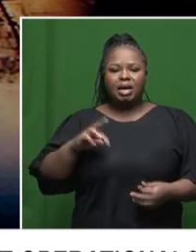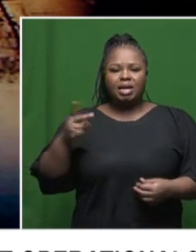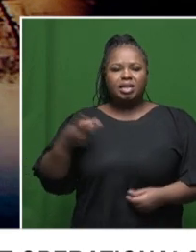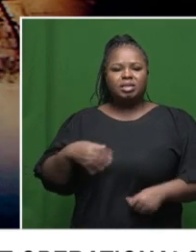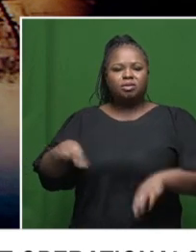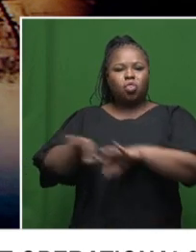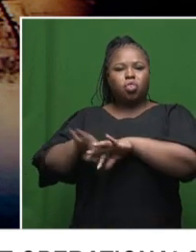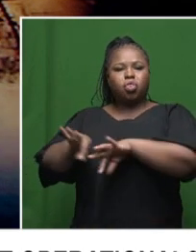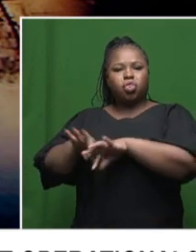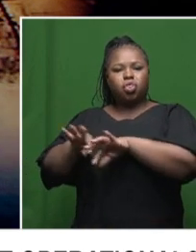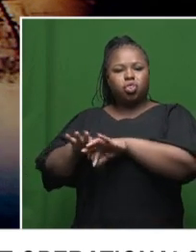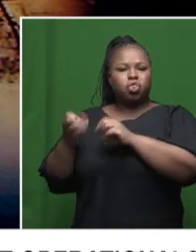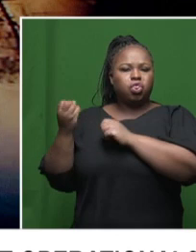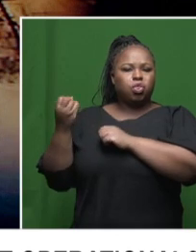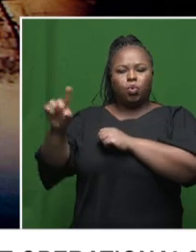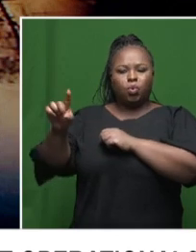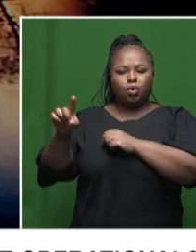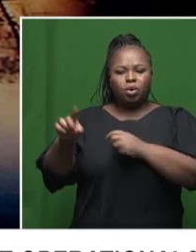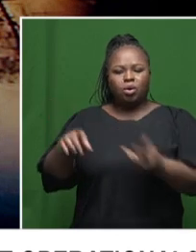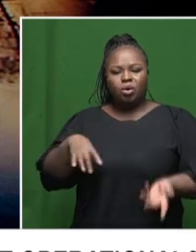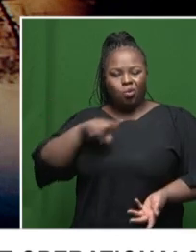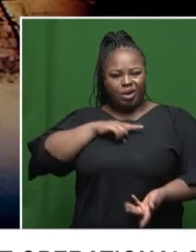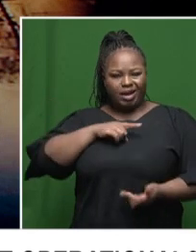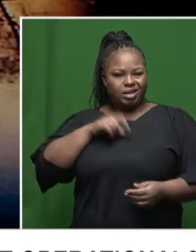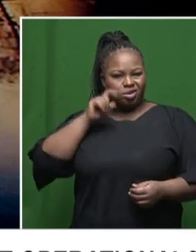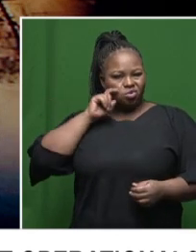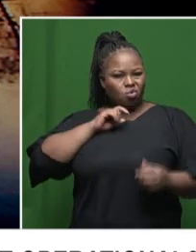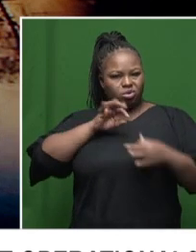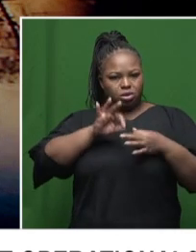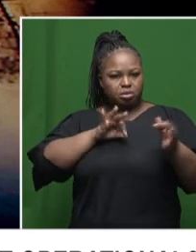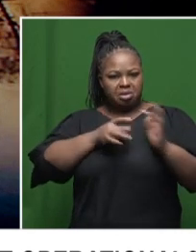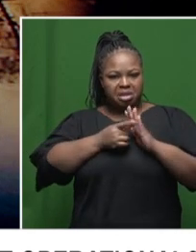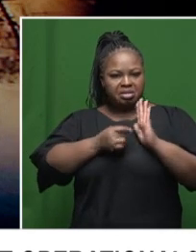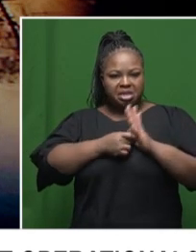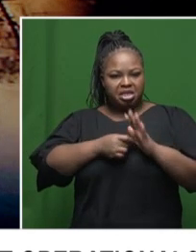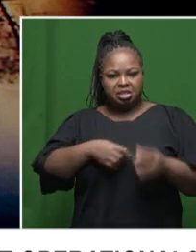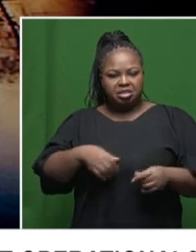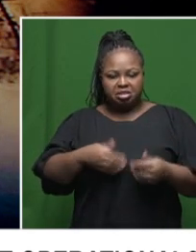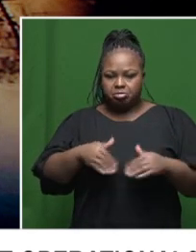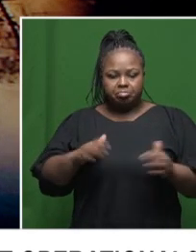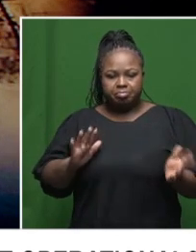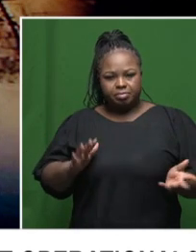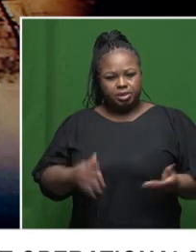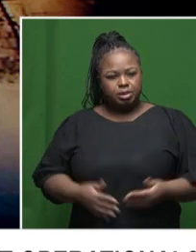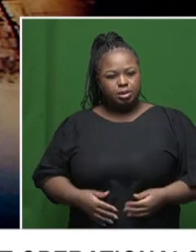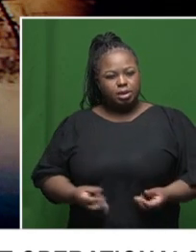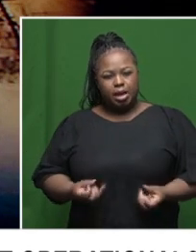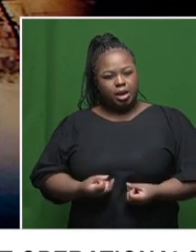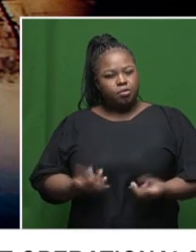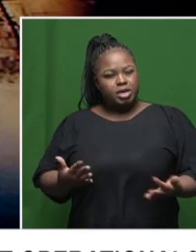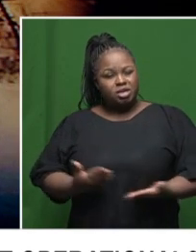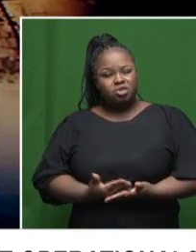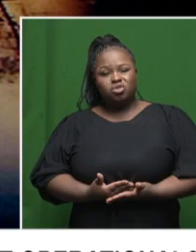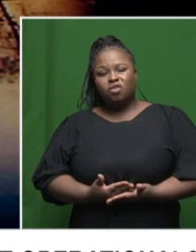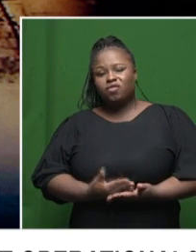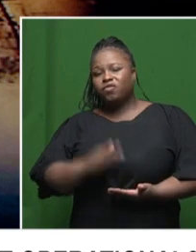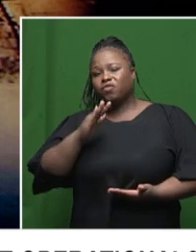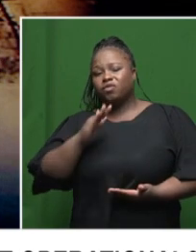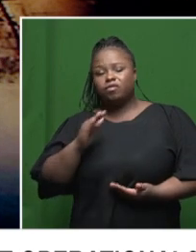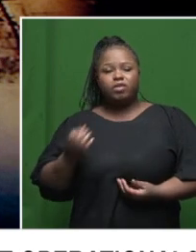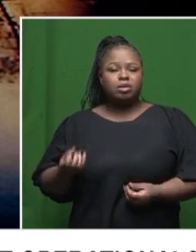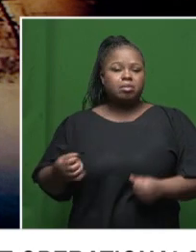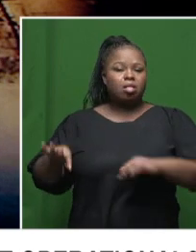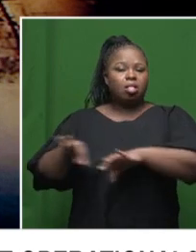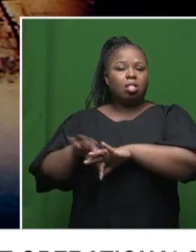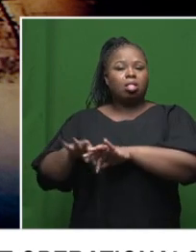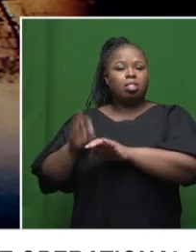reached their expiry date. And, you know, people were just not taking them. So we had to... How many did we have to get rid of because we couldn't get